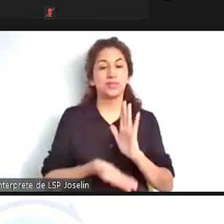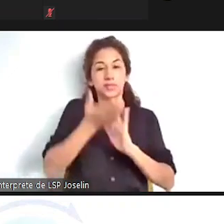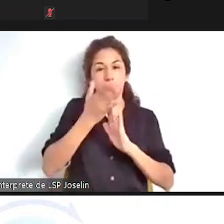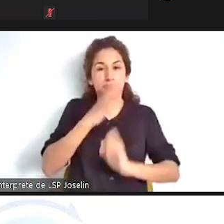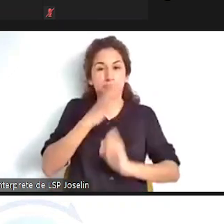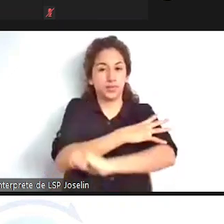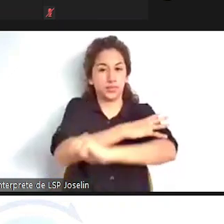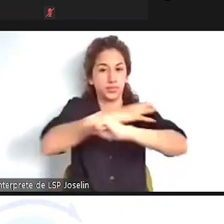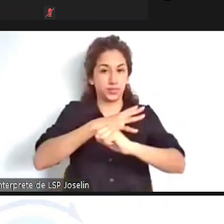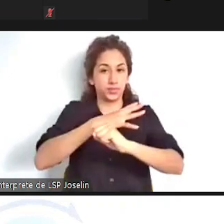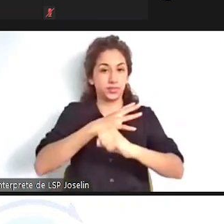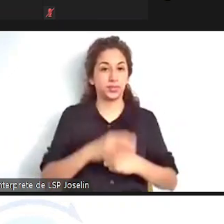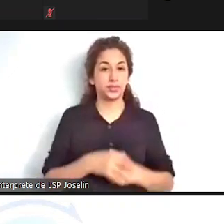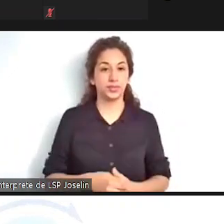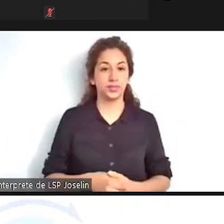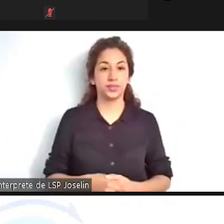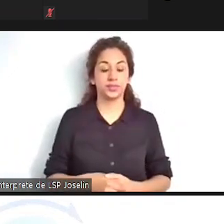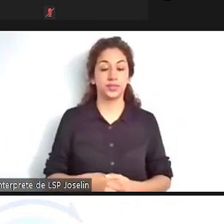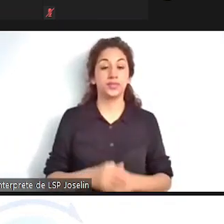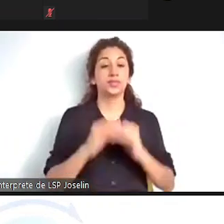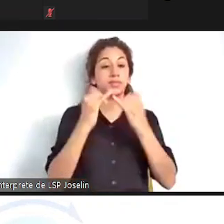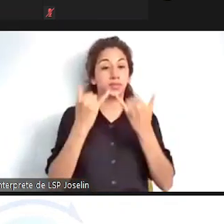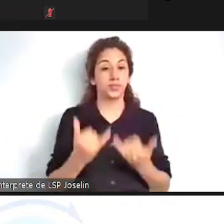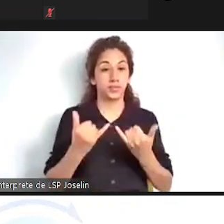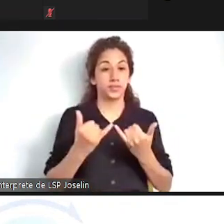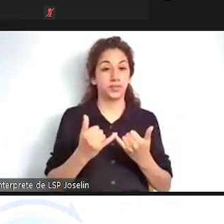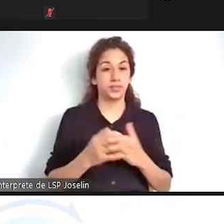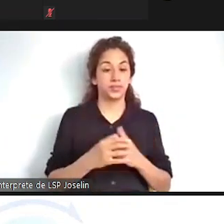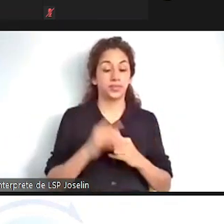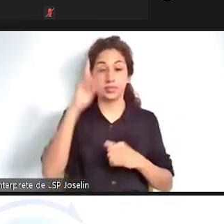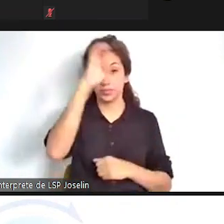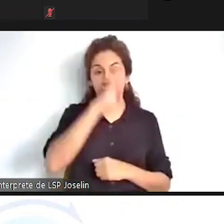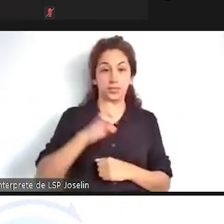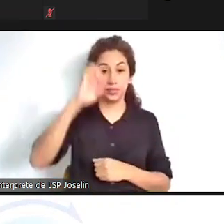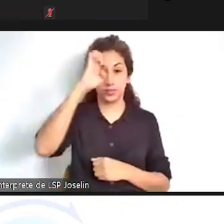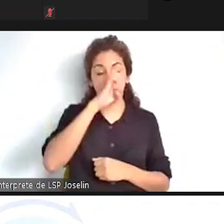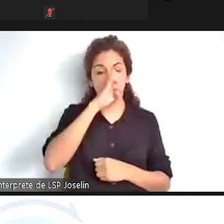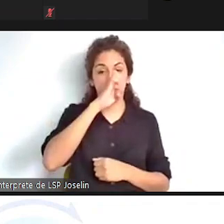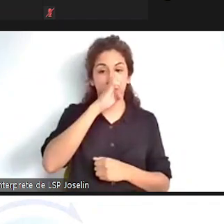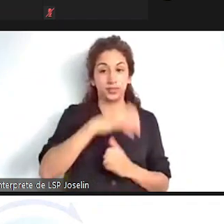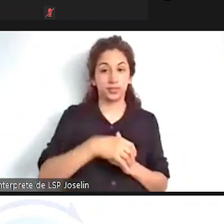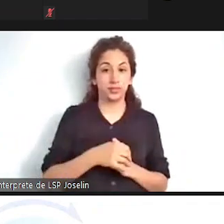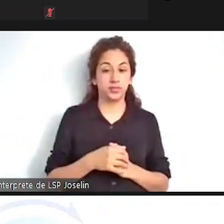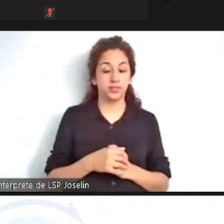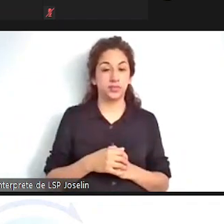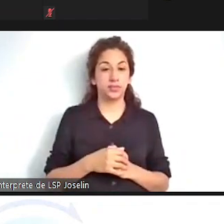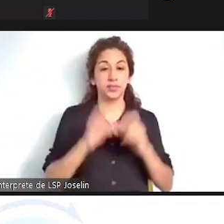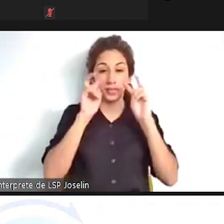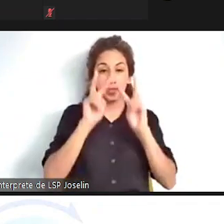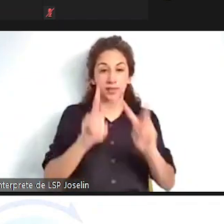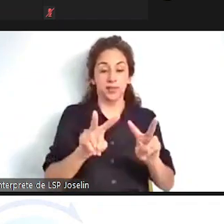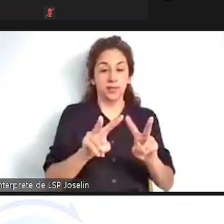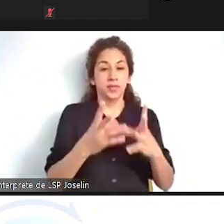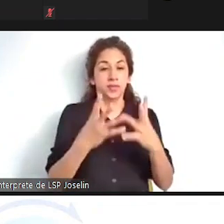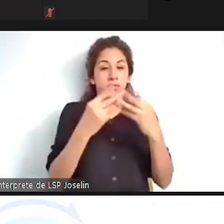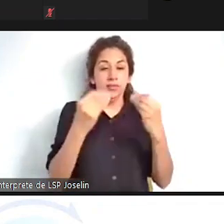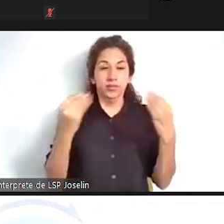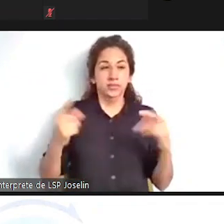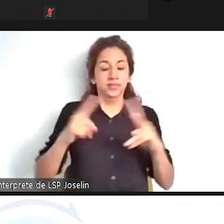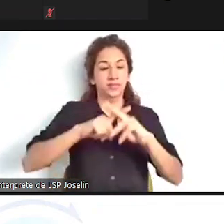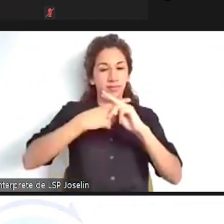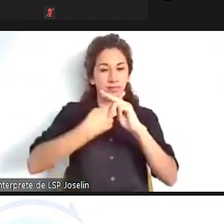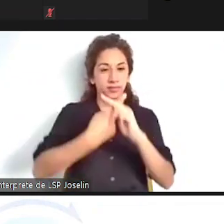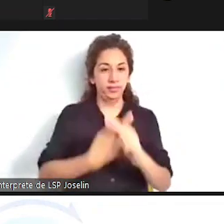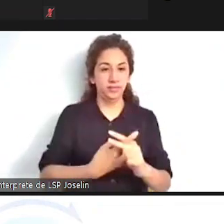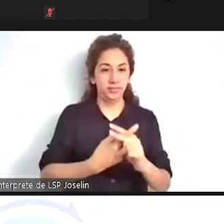sustainable are even stronger louder and now from europe we can see a lot of